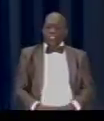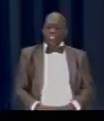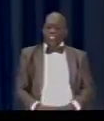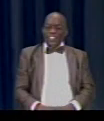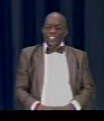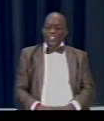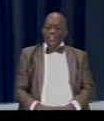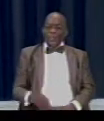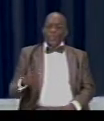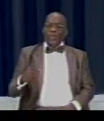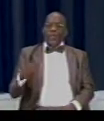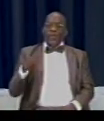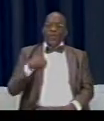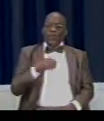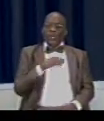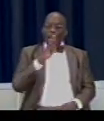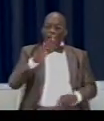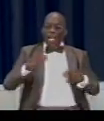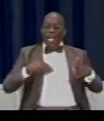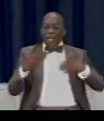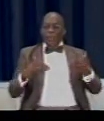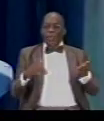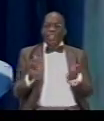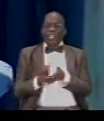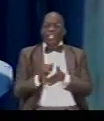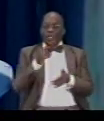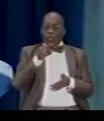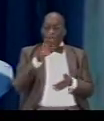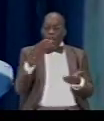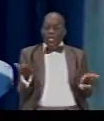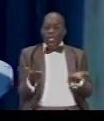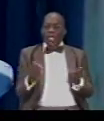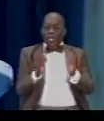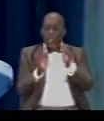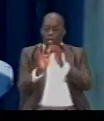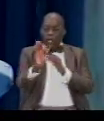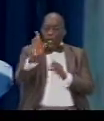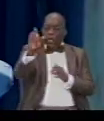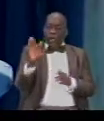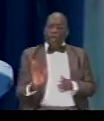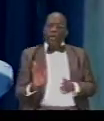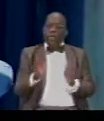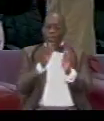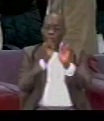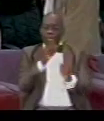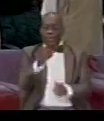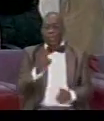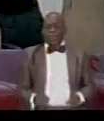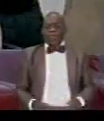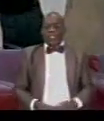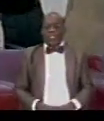We are happy, sir, that you are come. God bless you, sir. Praise the Lord.